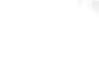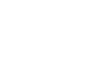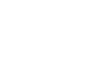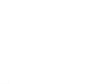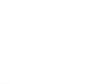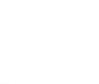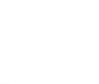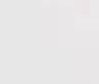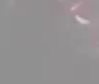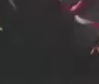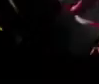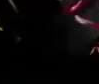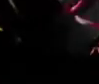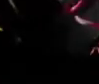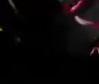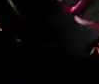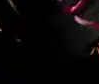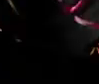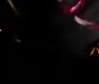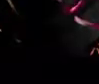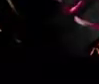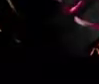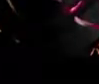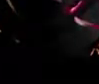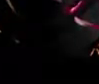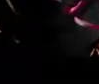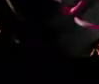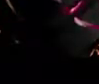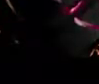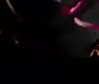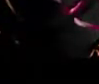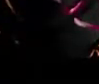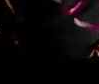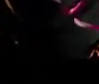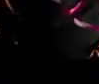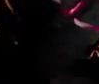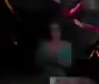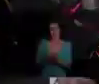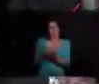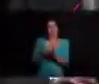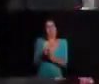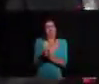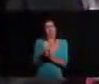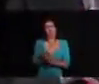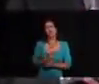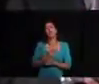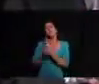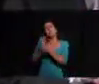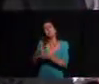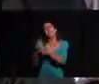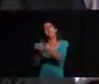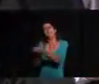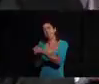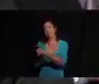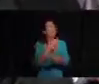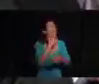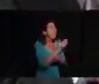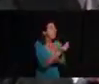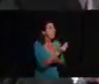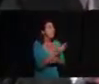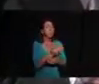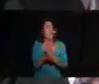the people at Make a Change Canada are with their clients, and I think that's really beautiful, Doug. Oh, well, thank you very much. Yeah,